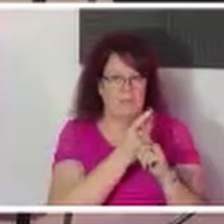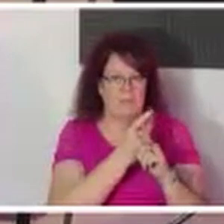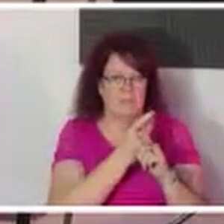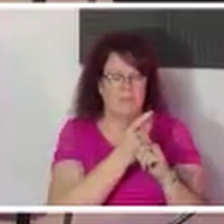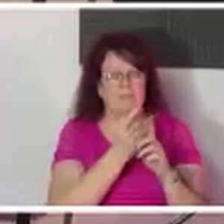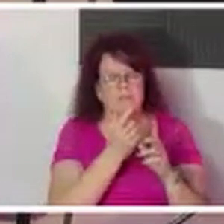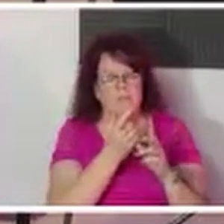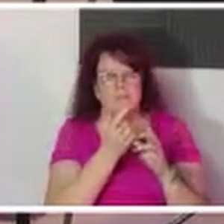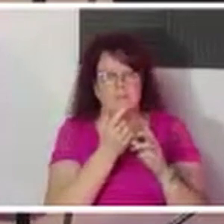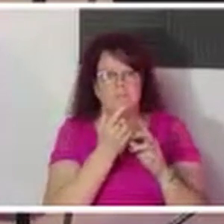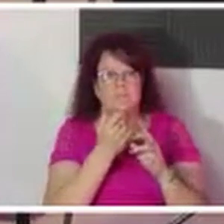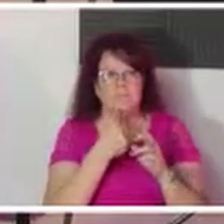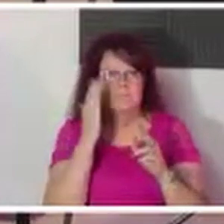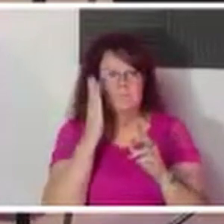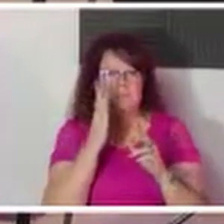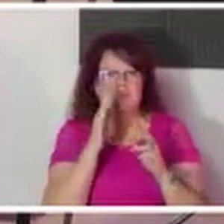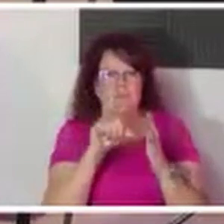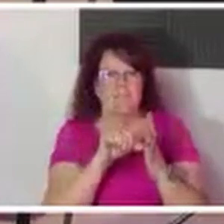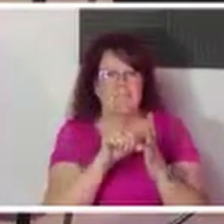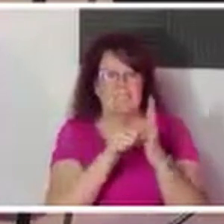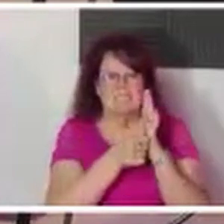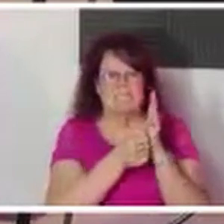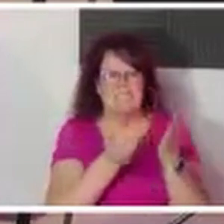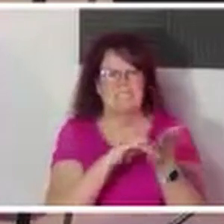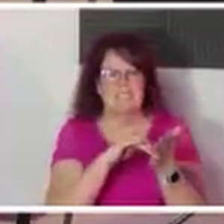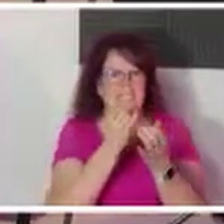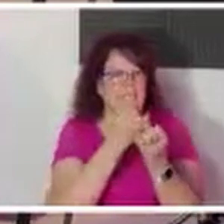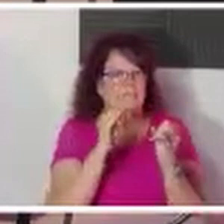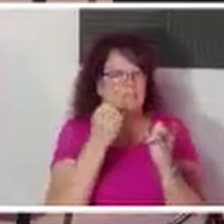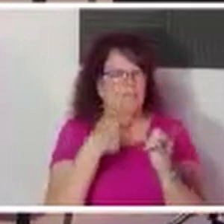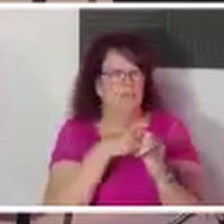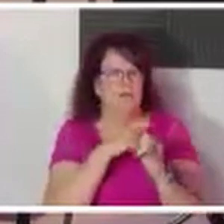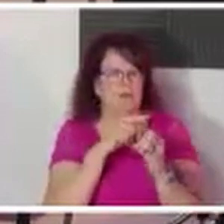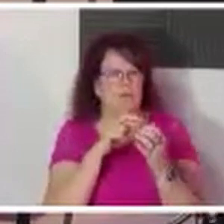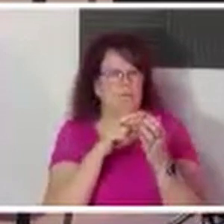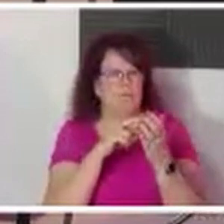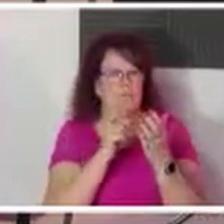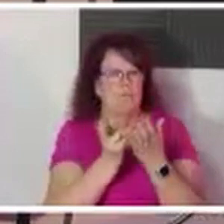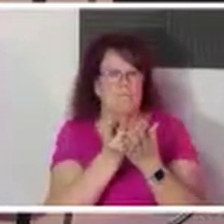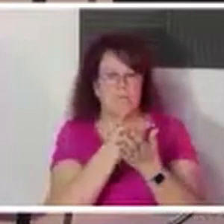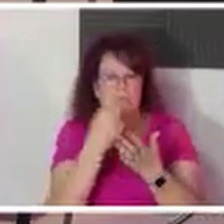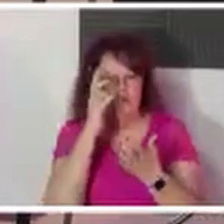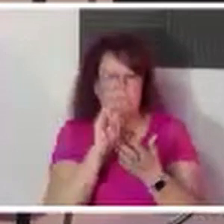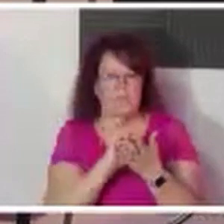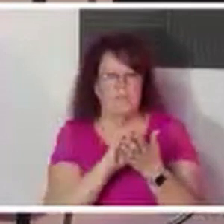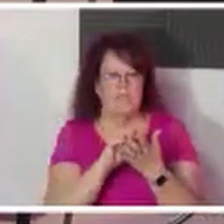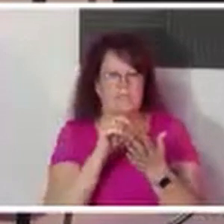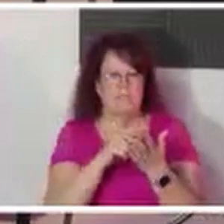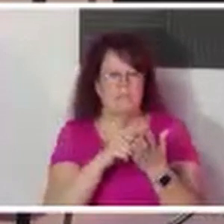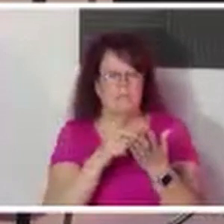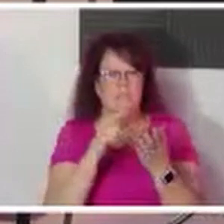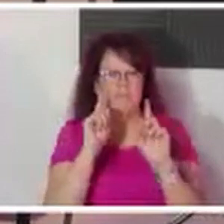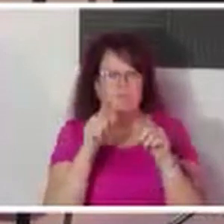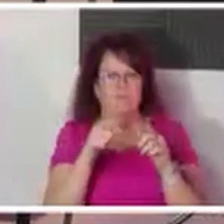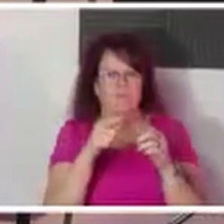So I would reiterate again that the individuals we are reviewing for this and potentially posting bail for are all individuals